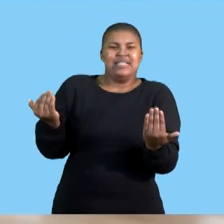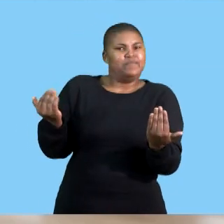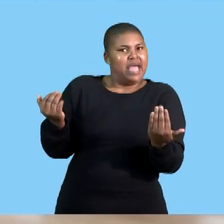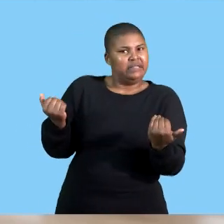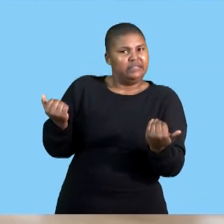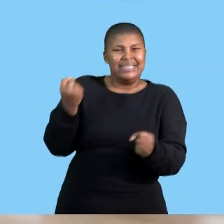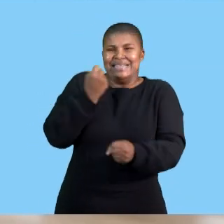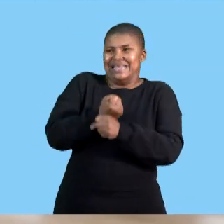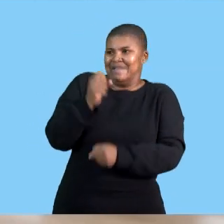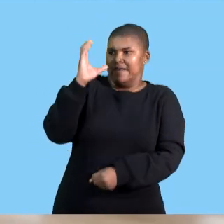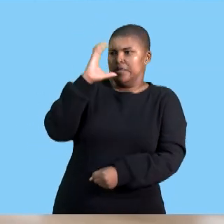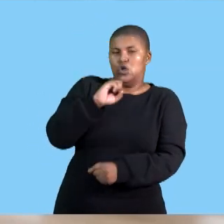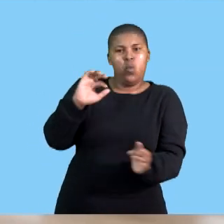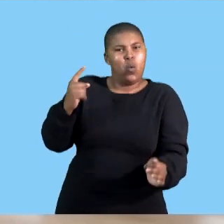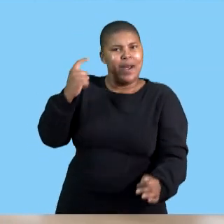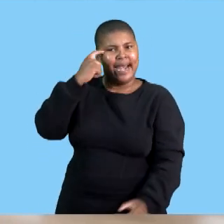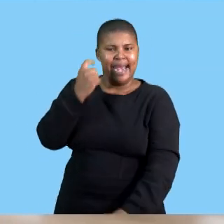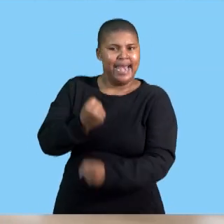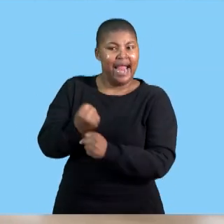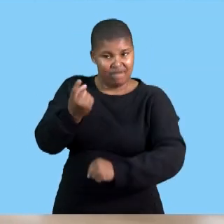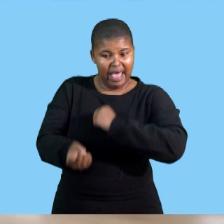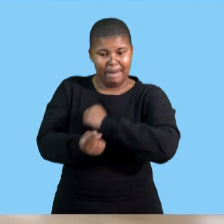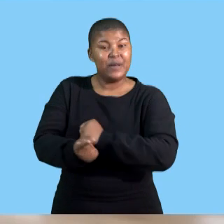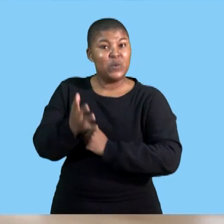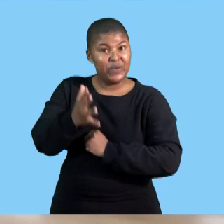not anticipate that something was going to happen.